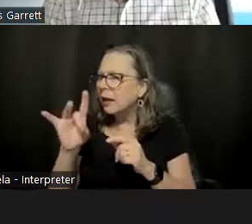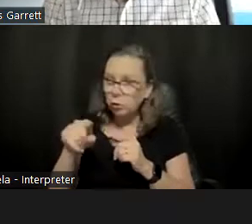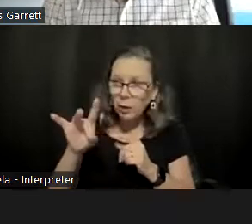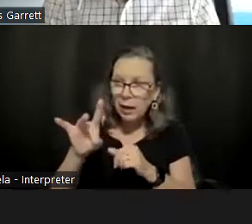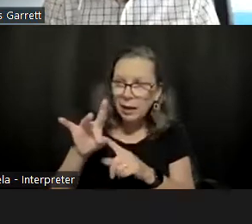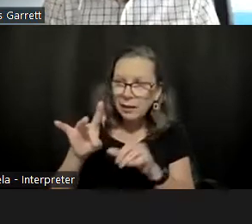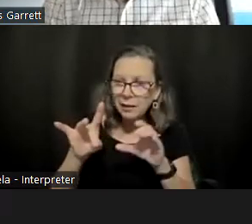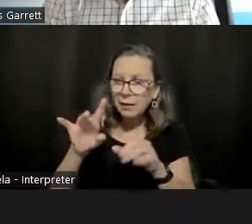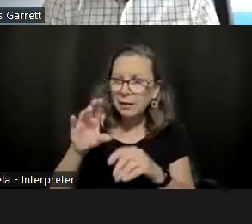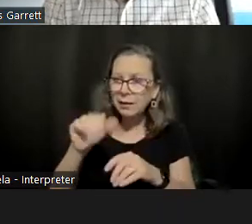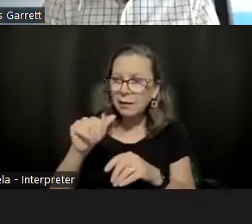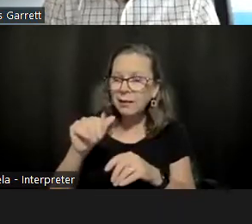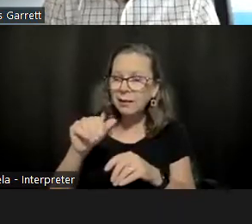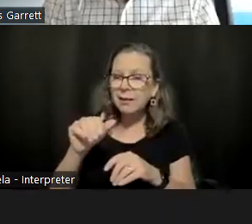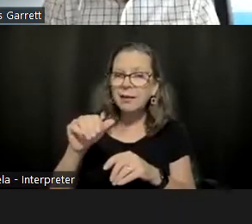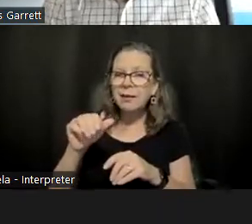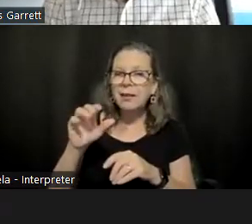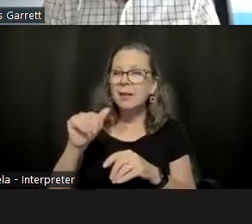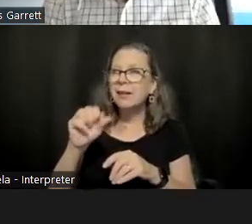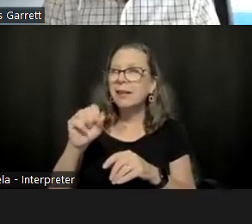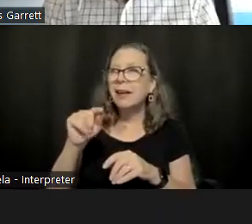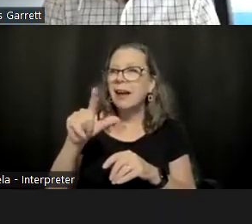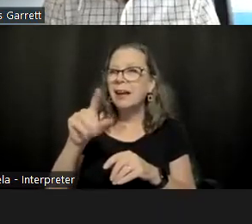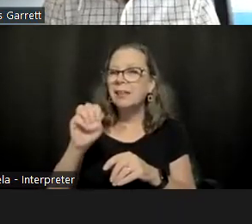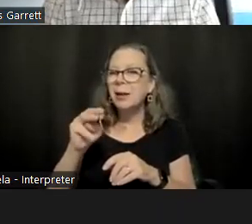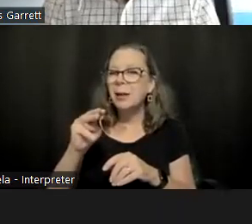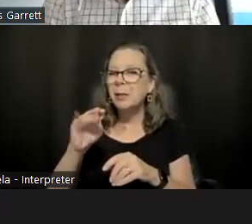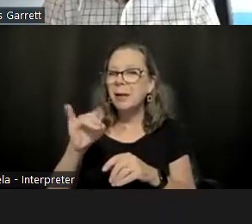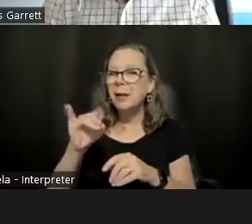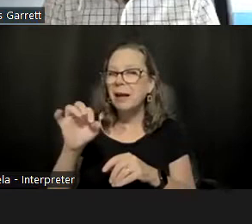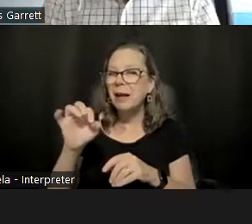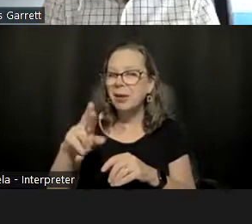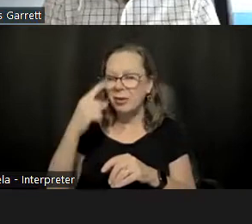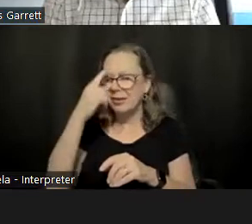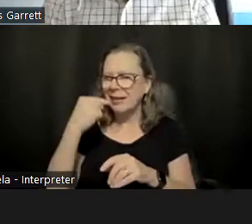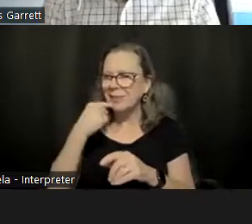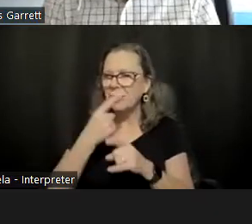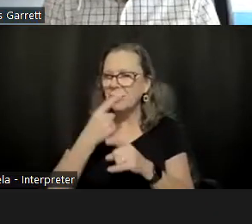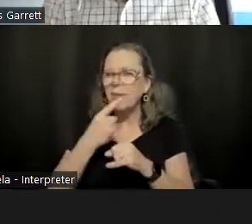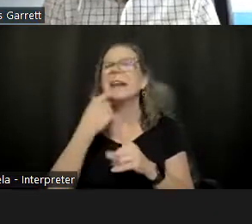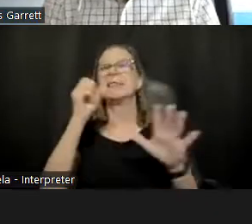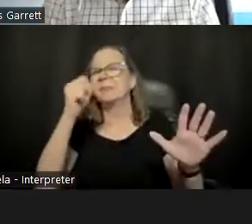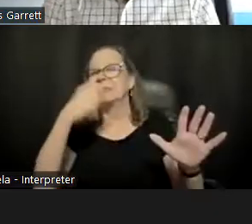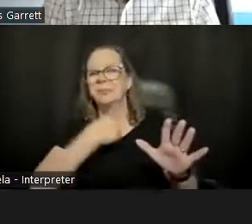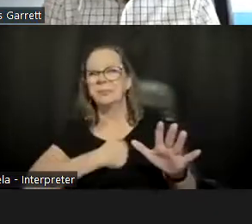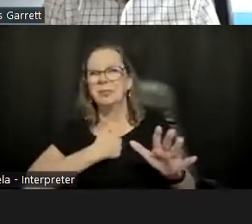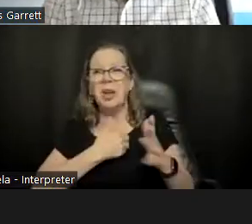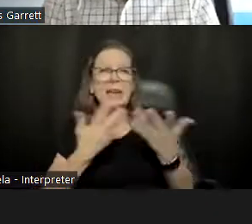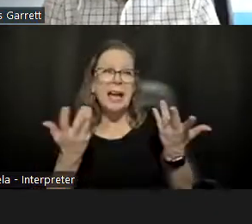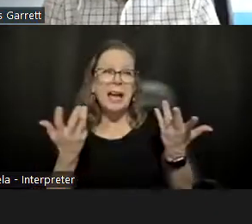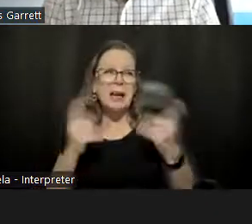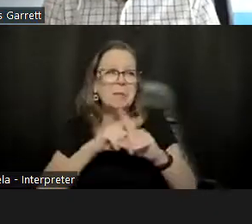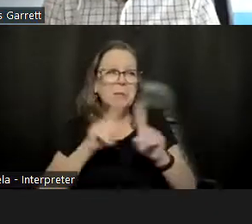ESF8, Kassemeyer? Let me make sure I said your name right. Yeah. Yes, I'm so sorry. Yeah, but I